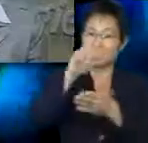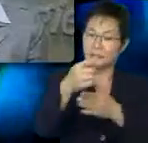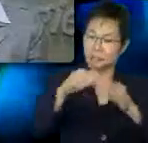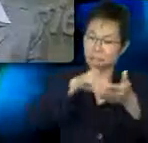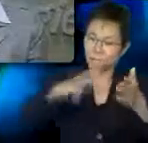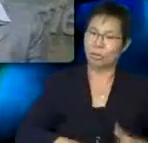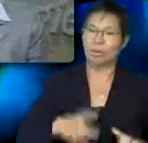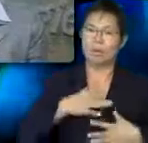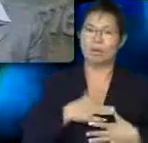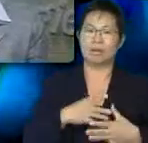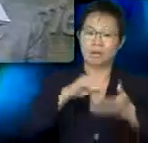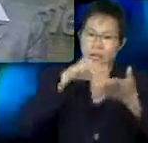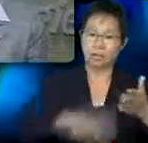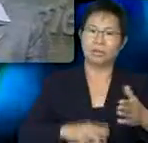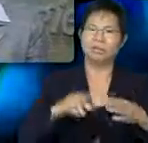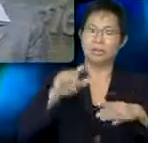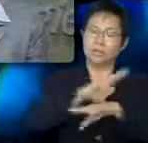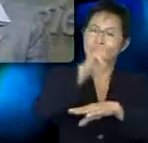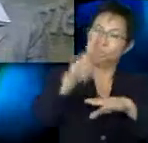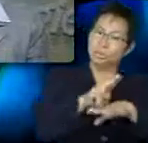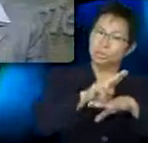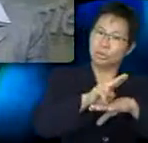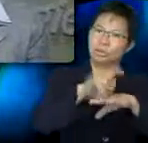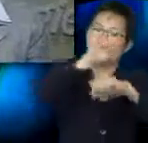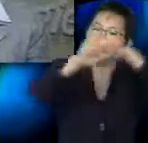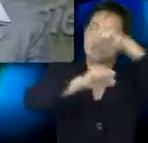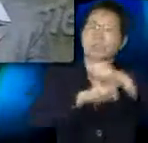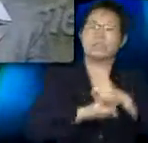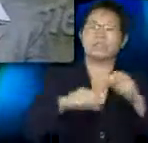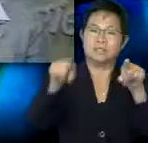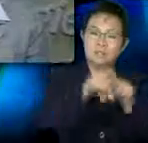are led to use some of the language structures such as,